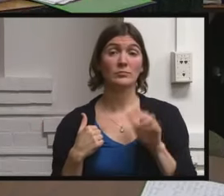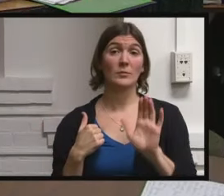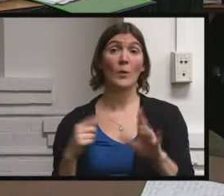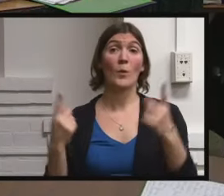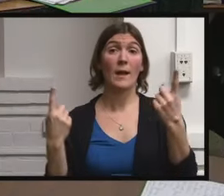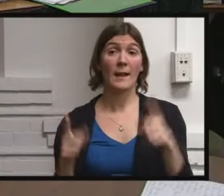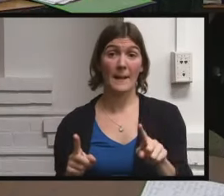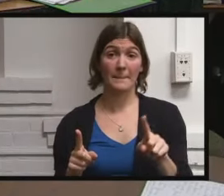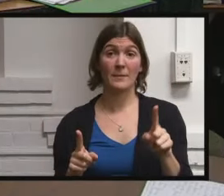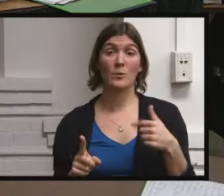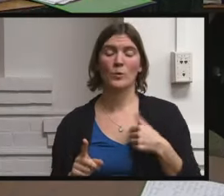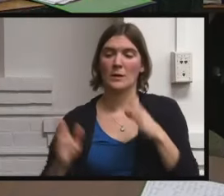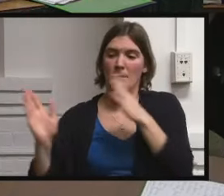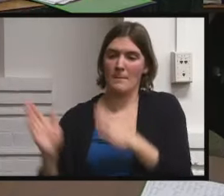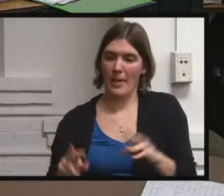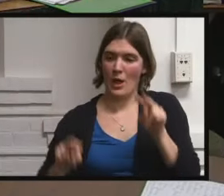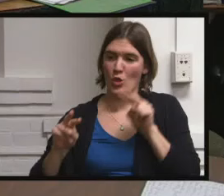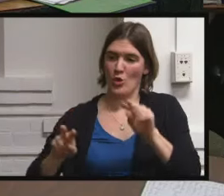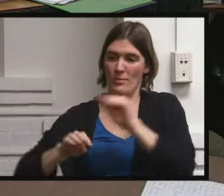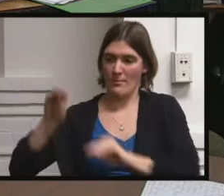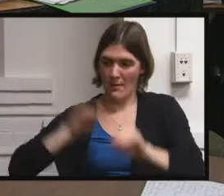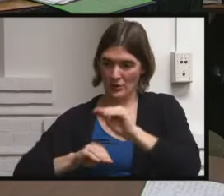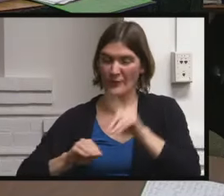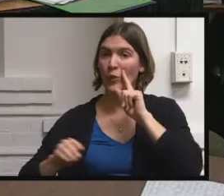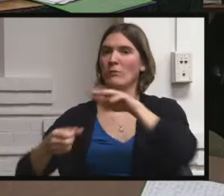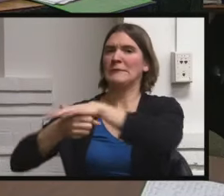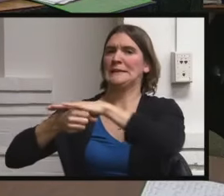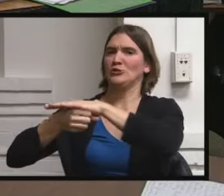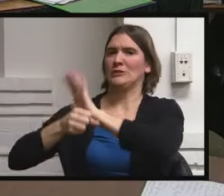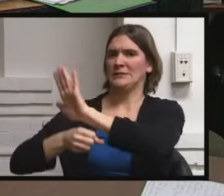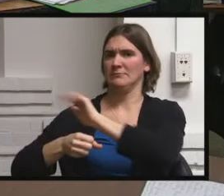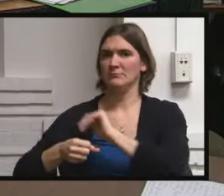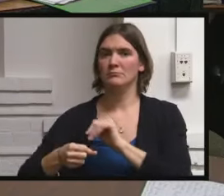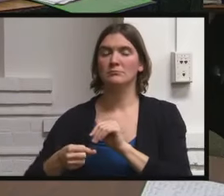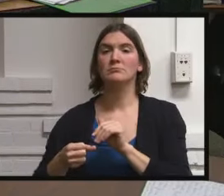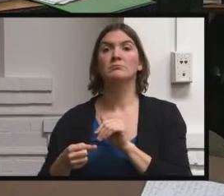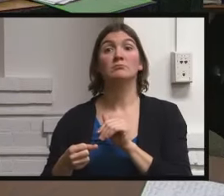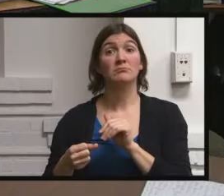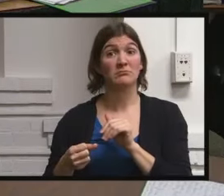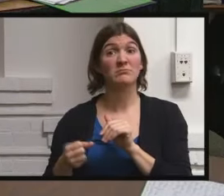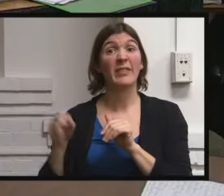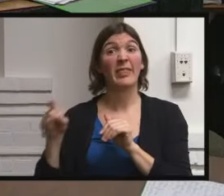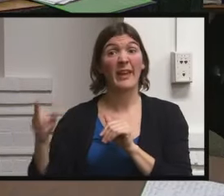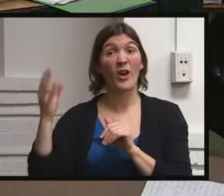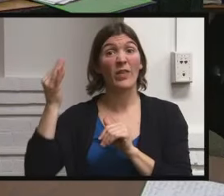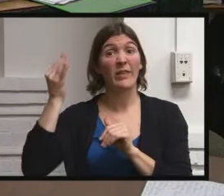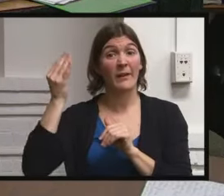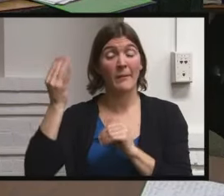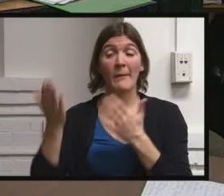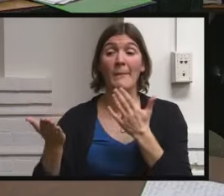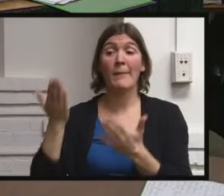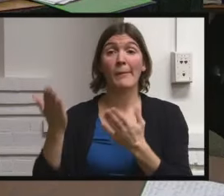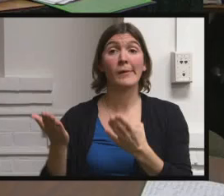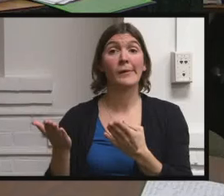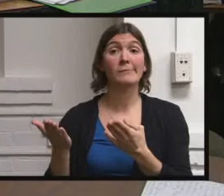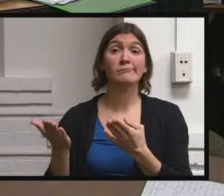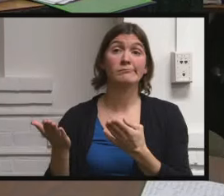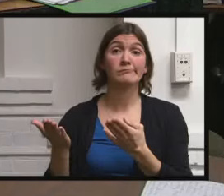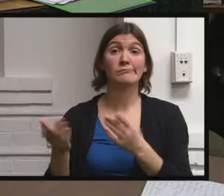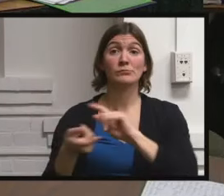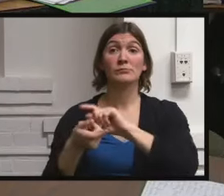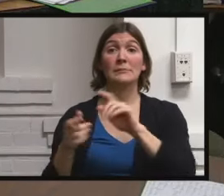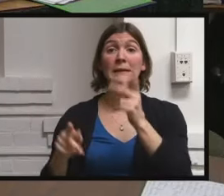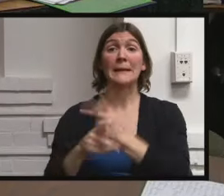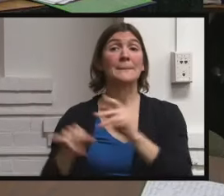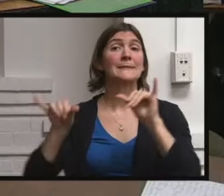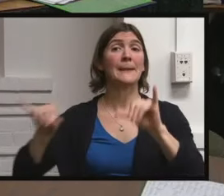course of preparing the budget and reviewing the budget at the district, there has been a time when they were looking both at a proposed status